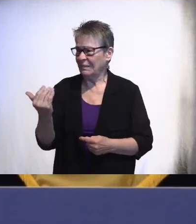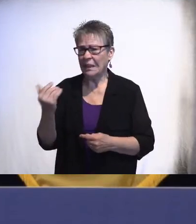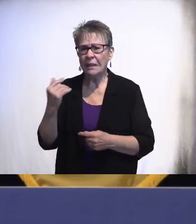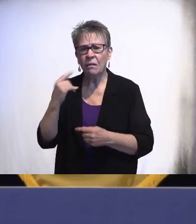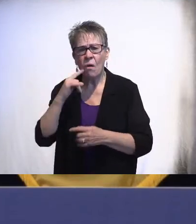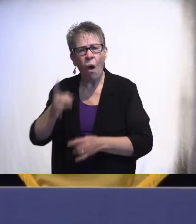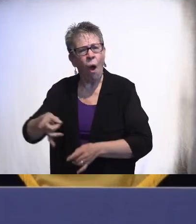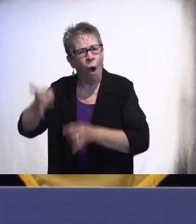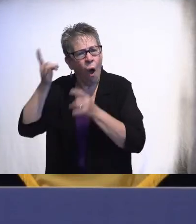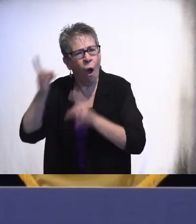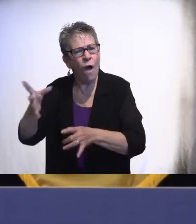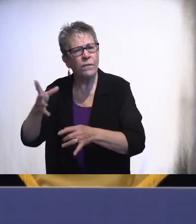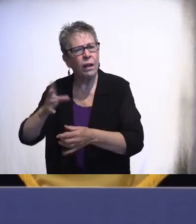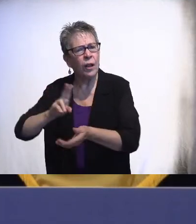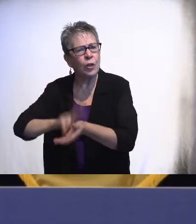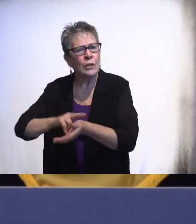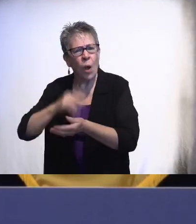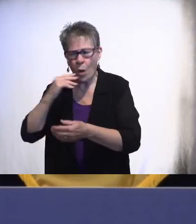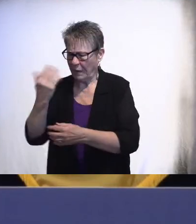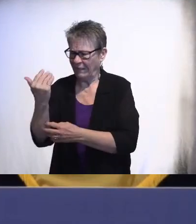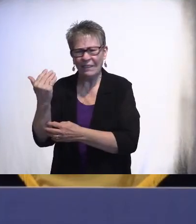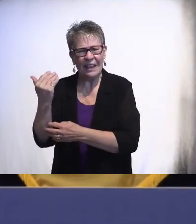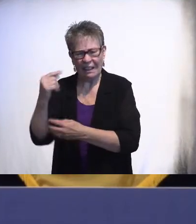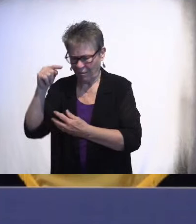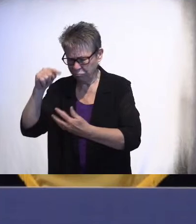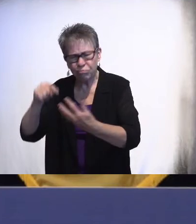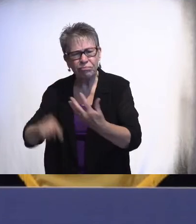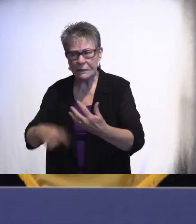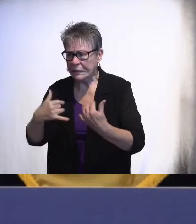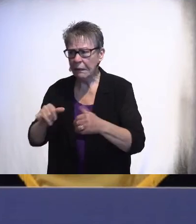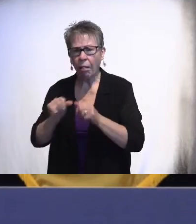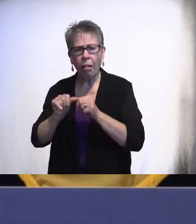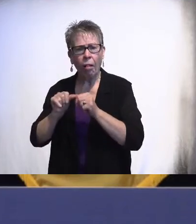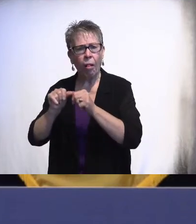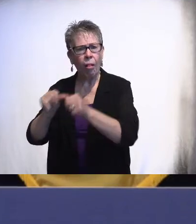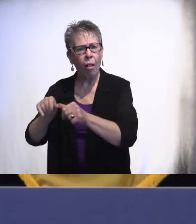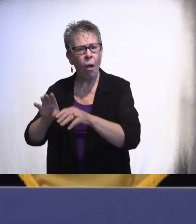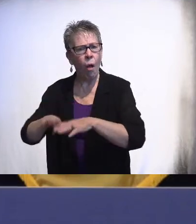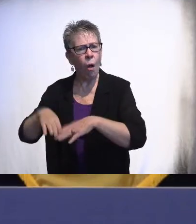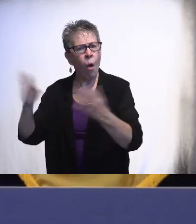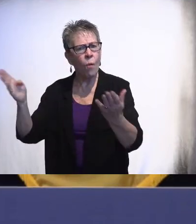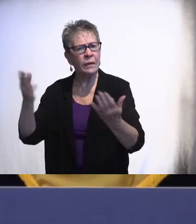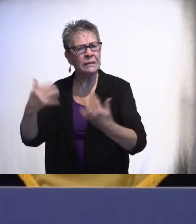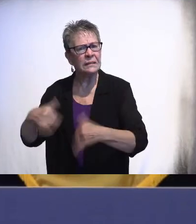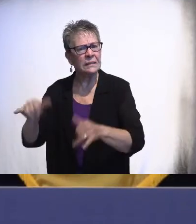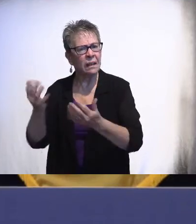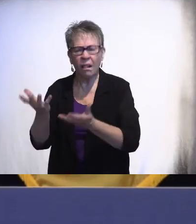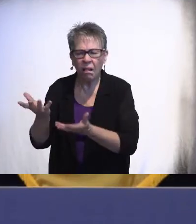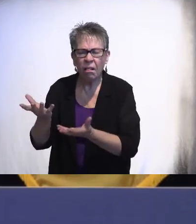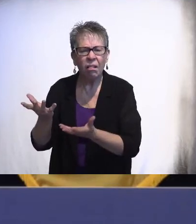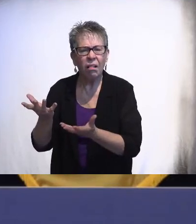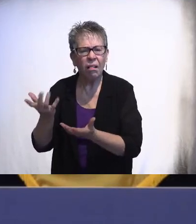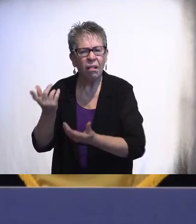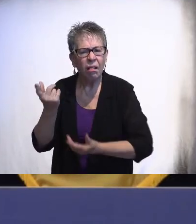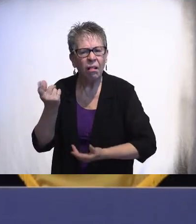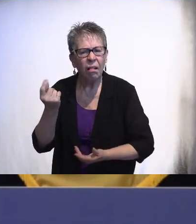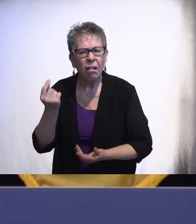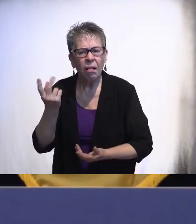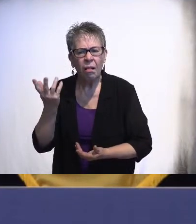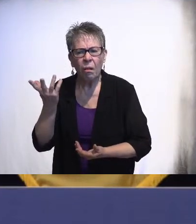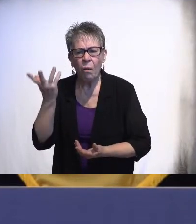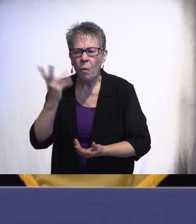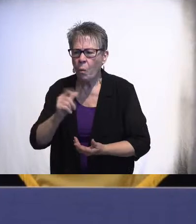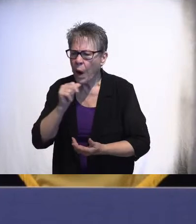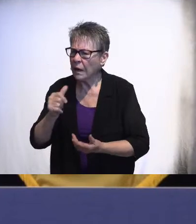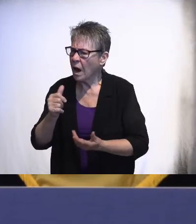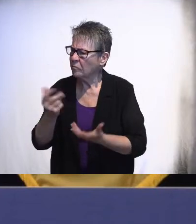Medicaid dollars. Is your department unable or unwilling to crack down on intransigent nursing homes? And